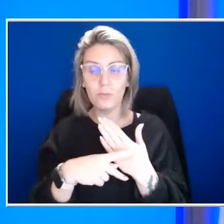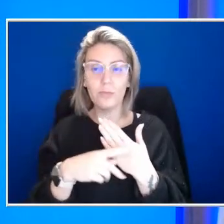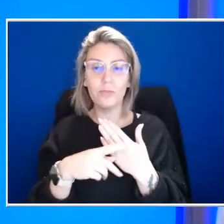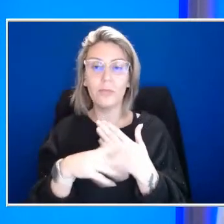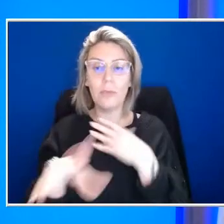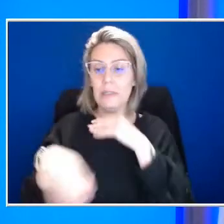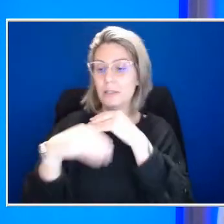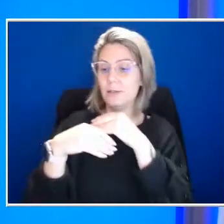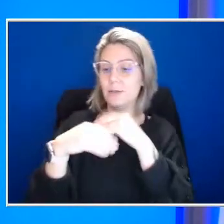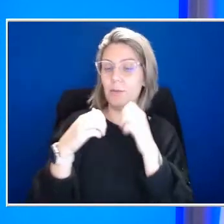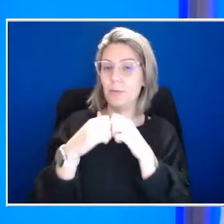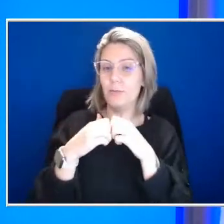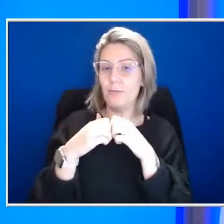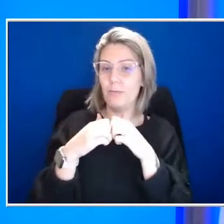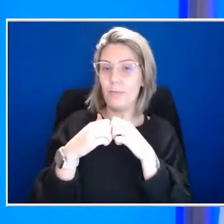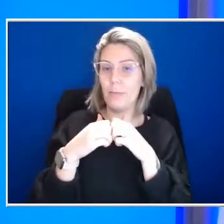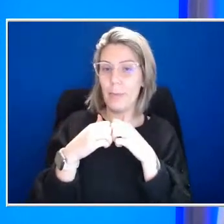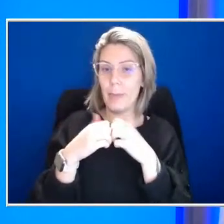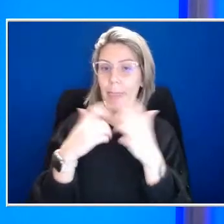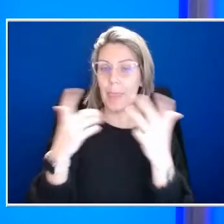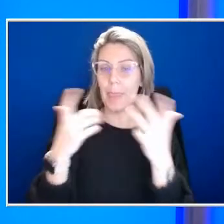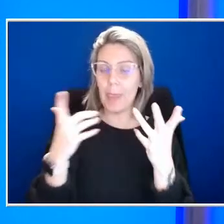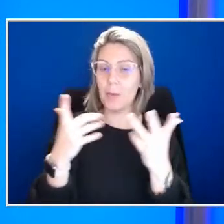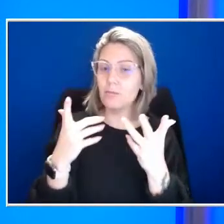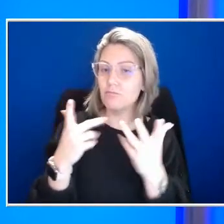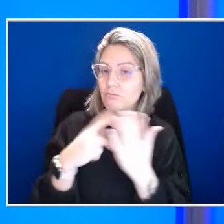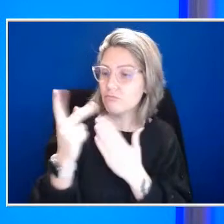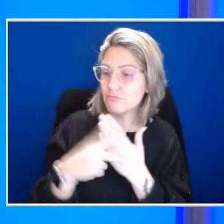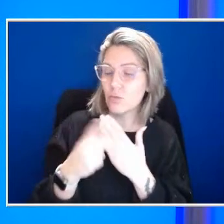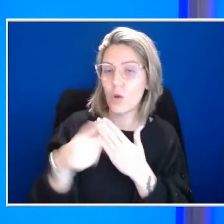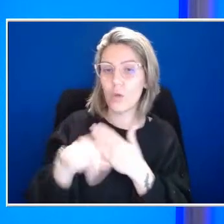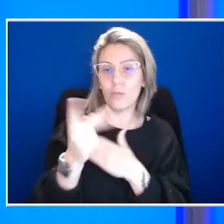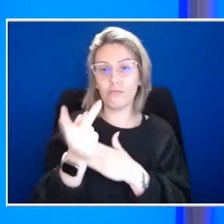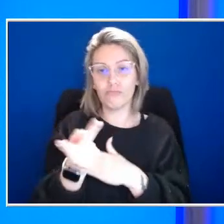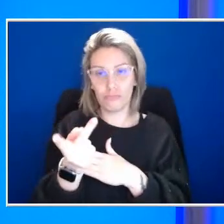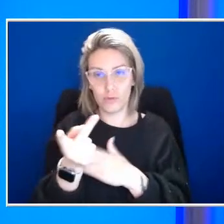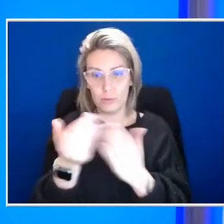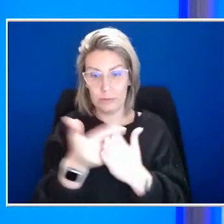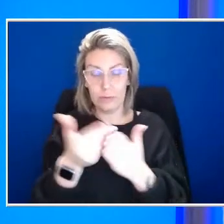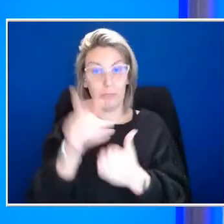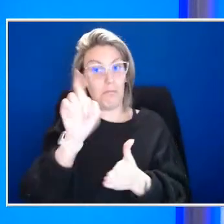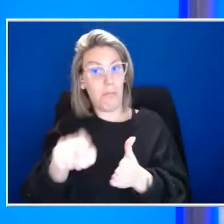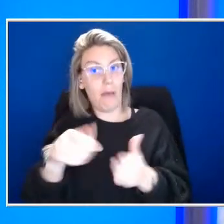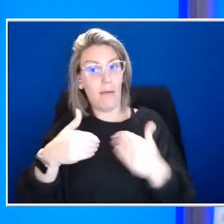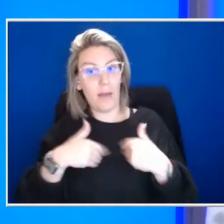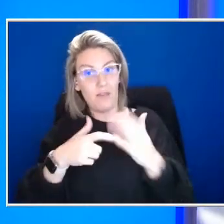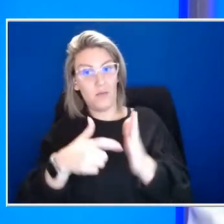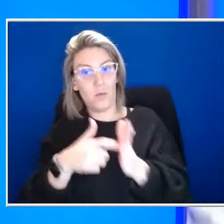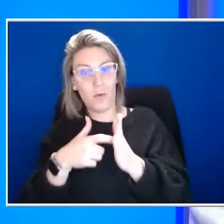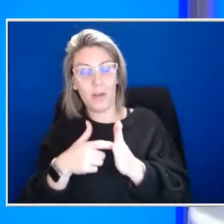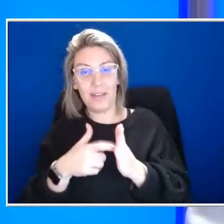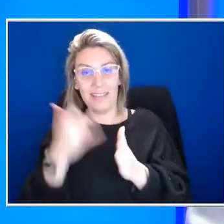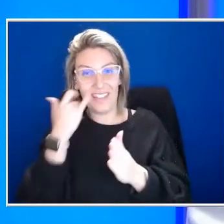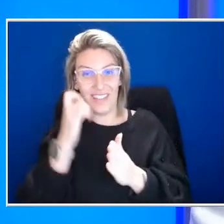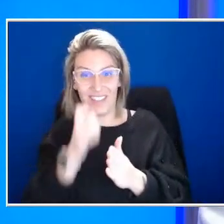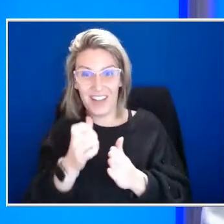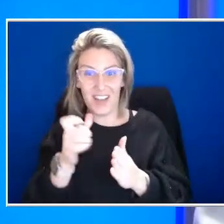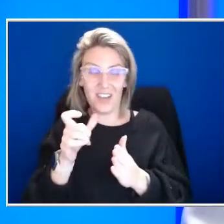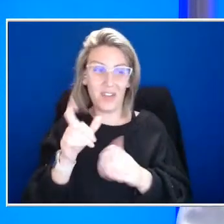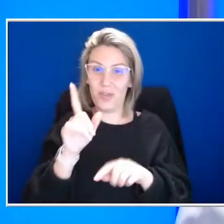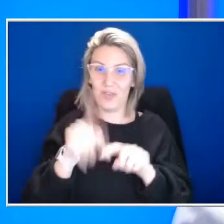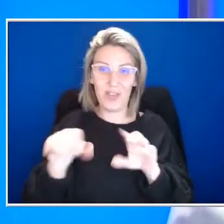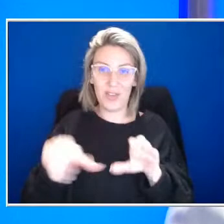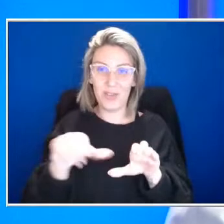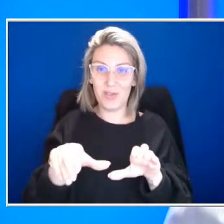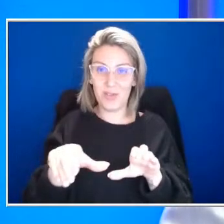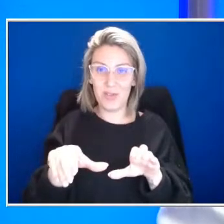a big heart transplant program. So those are two prongs you have to have. Yeah. Otherwise, because you cannot do bone marrow transplant